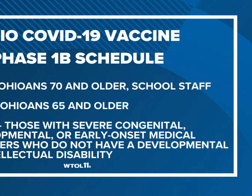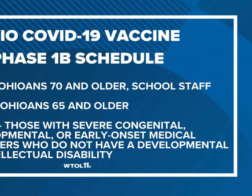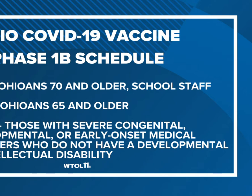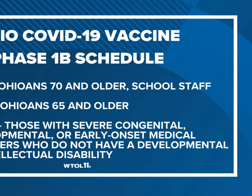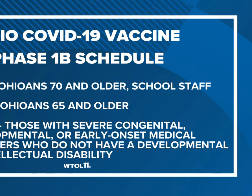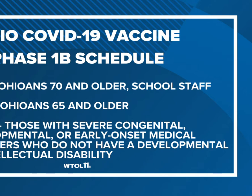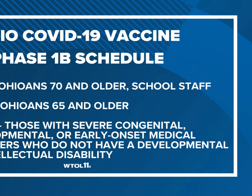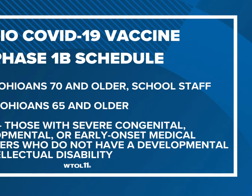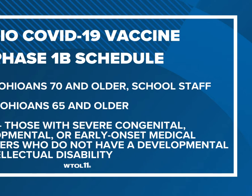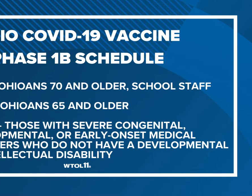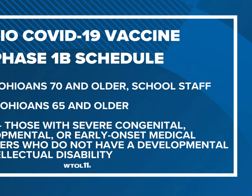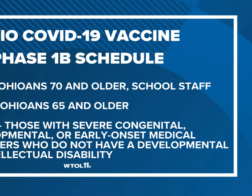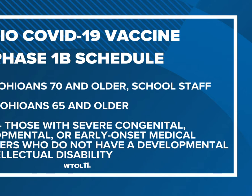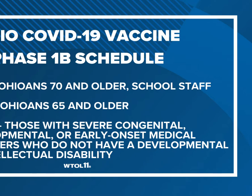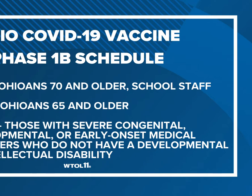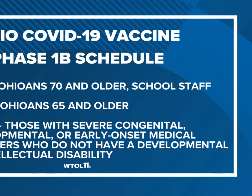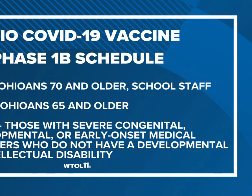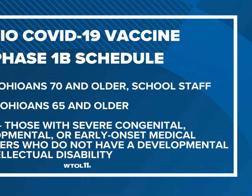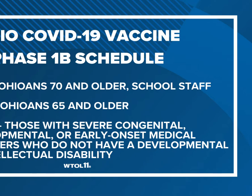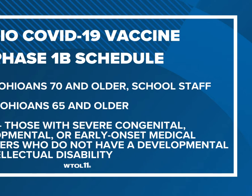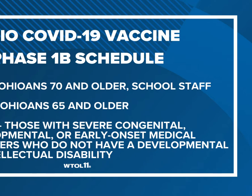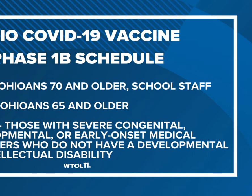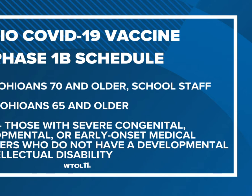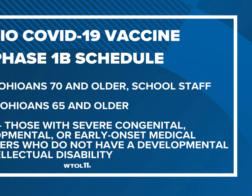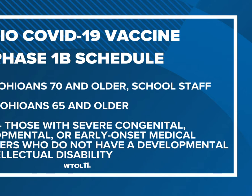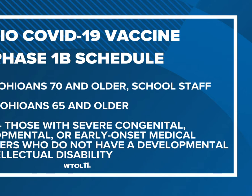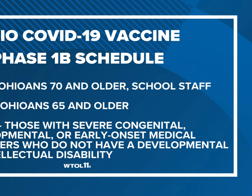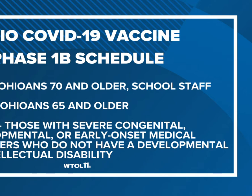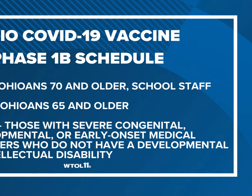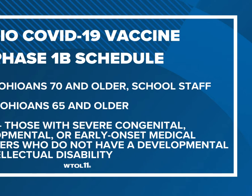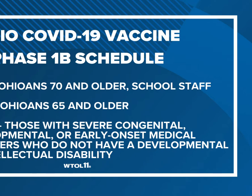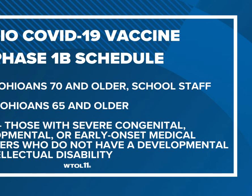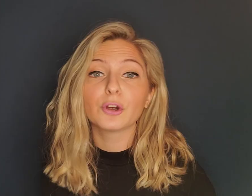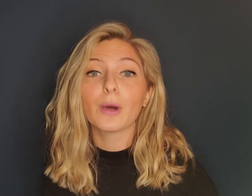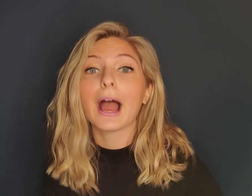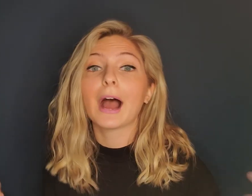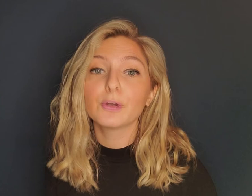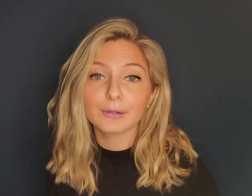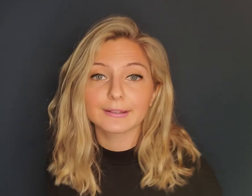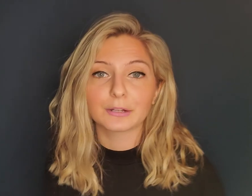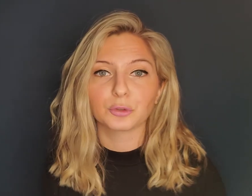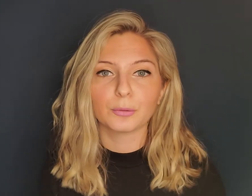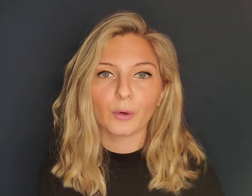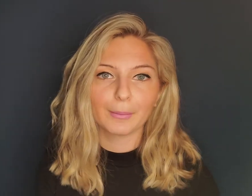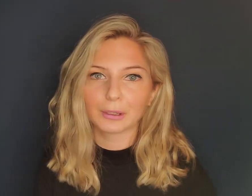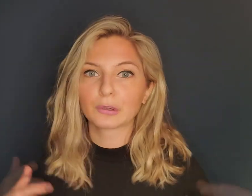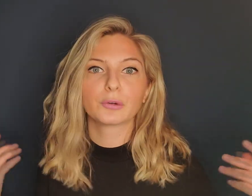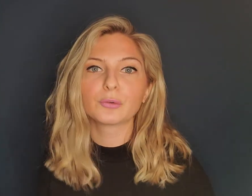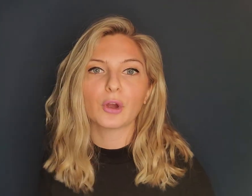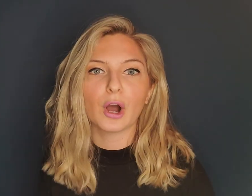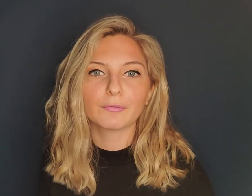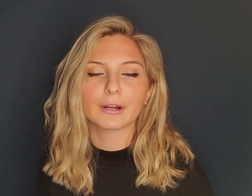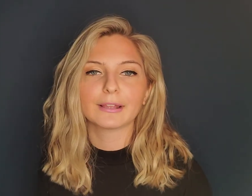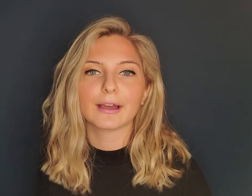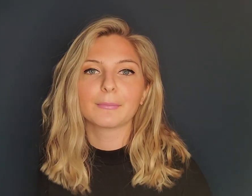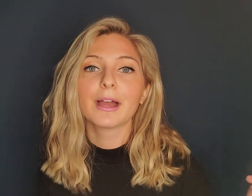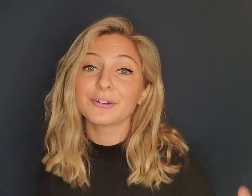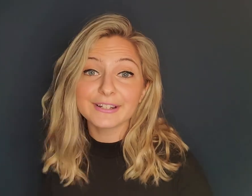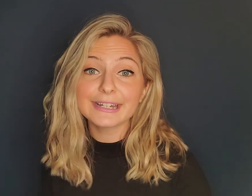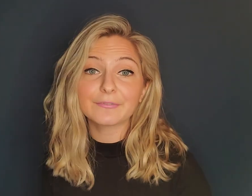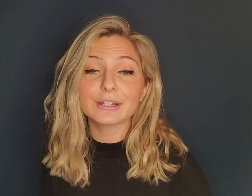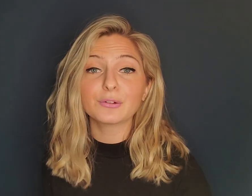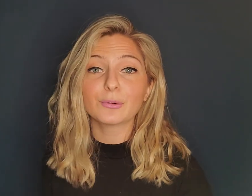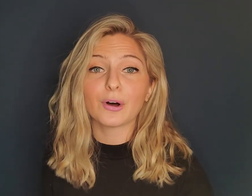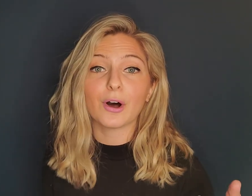intellectual disability will also qualify under Phase 1B. If you need to know how you can schedule appointment or who's offering